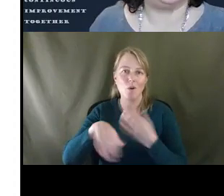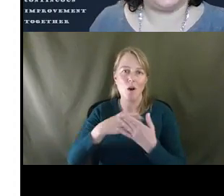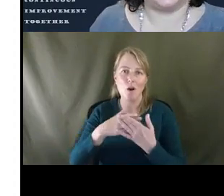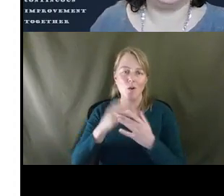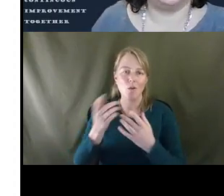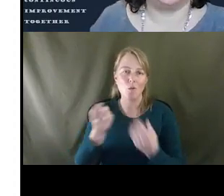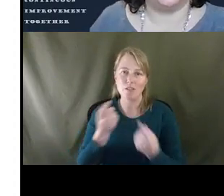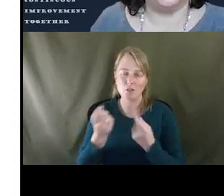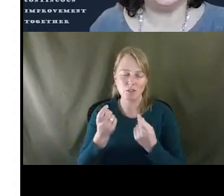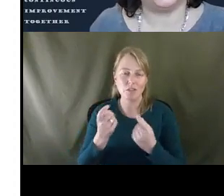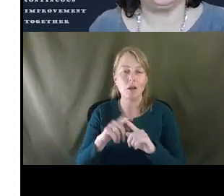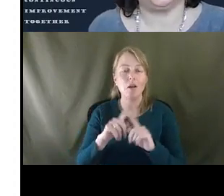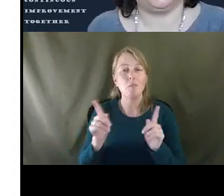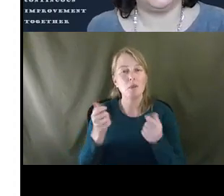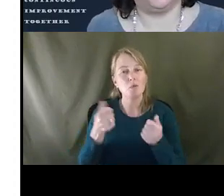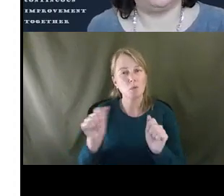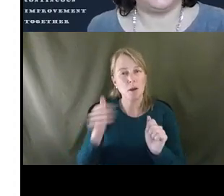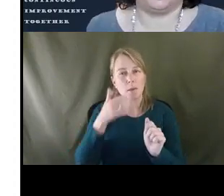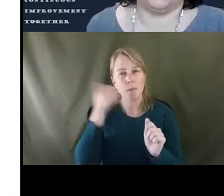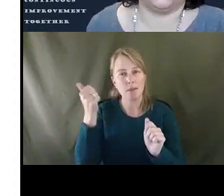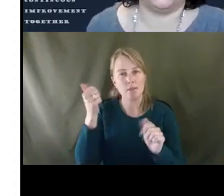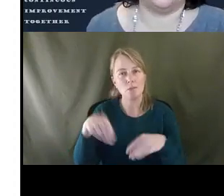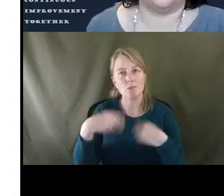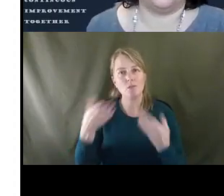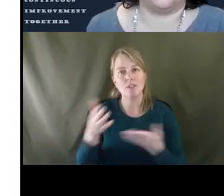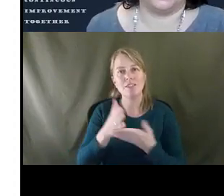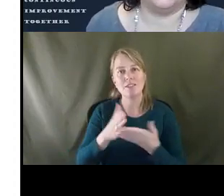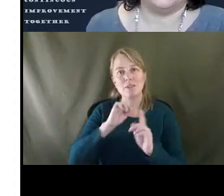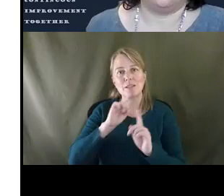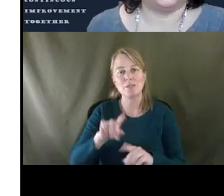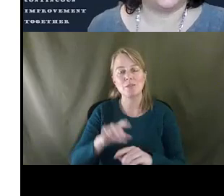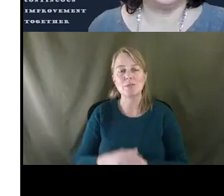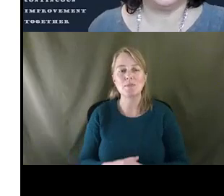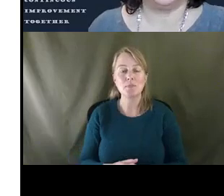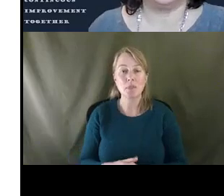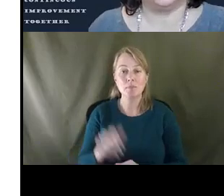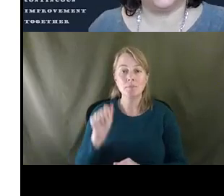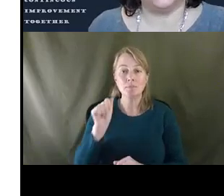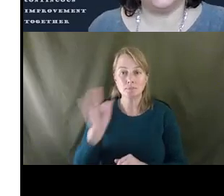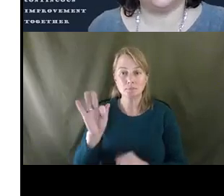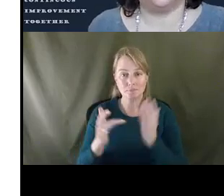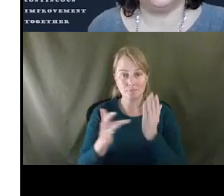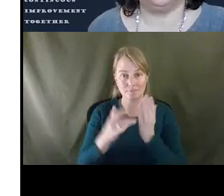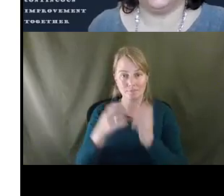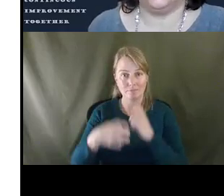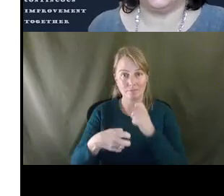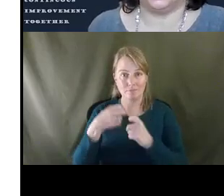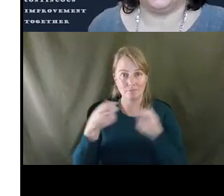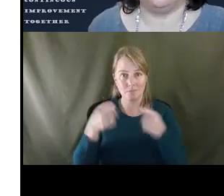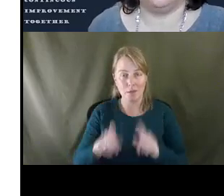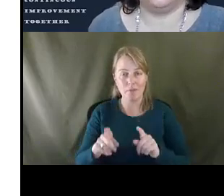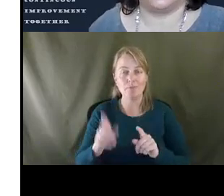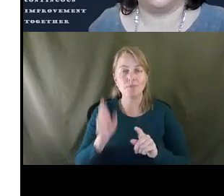how many we get, but we will try to do our best to provide some answers. If we are having technical issues, we will use